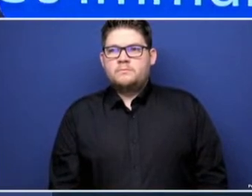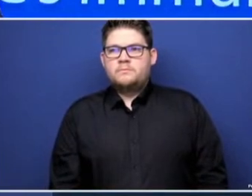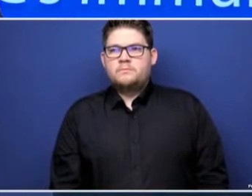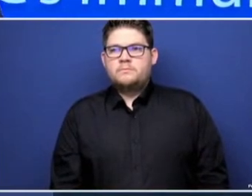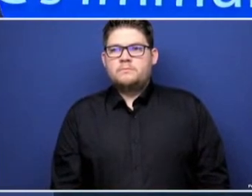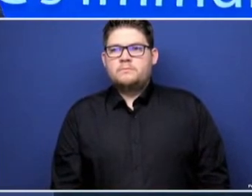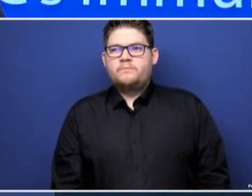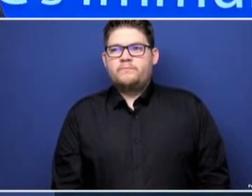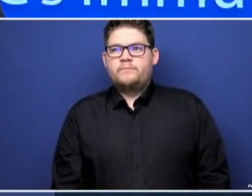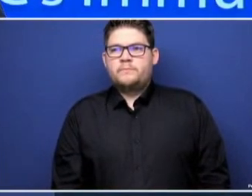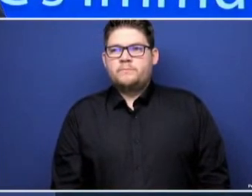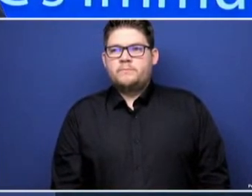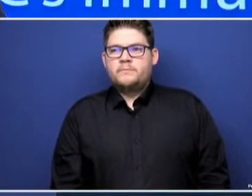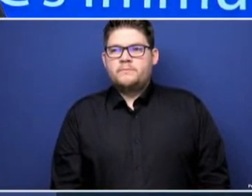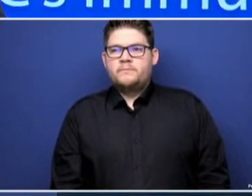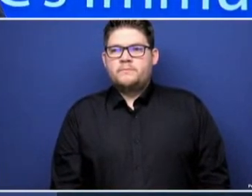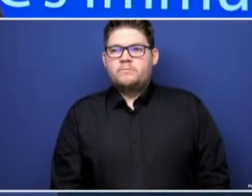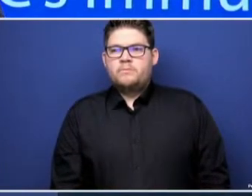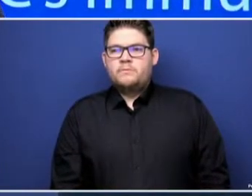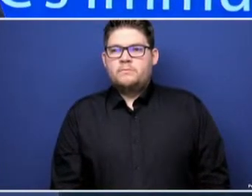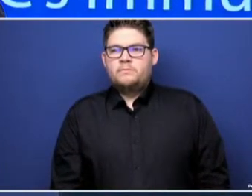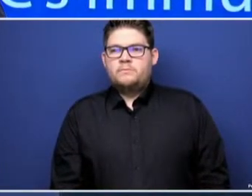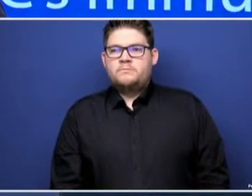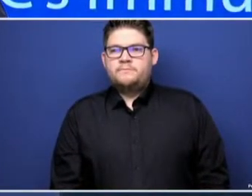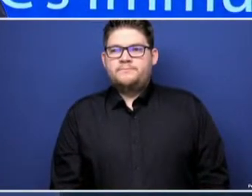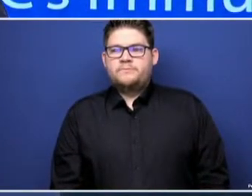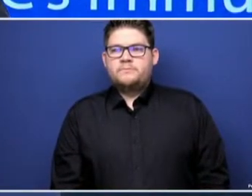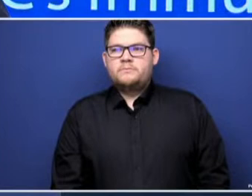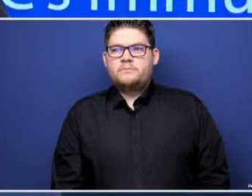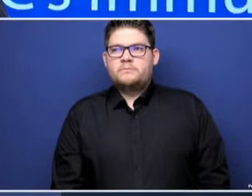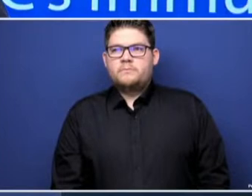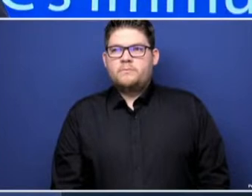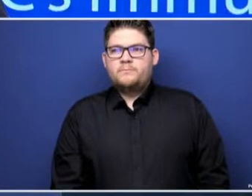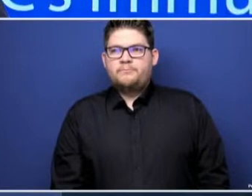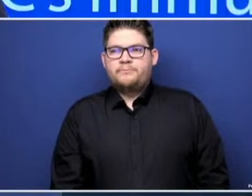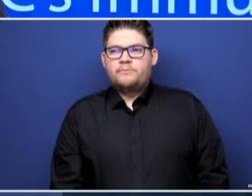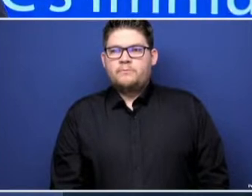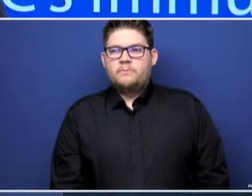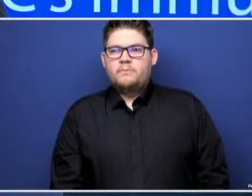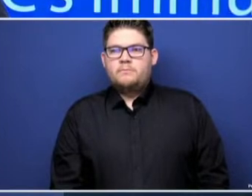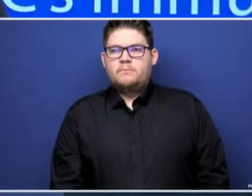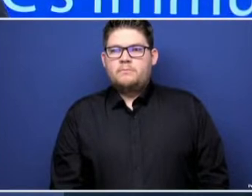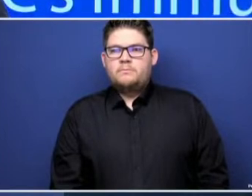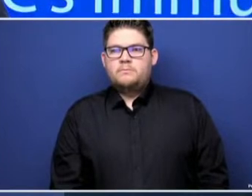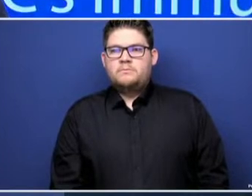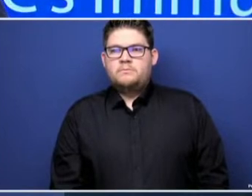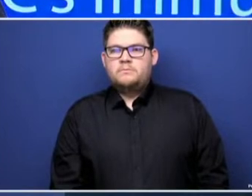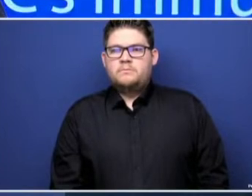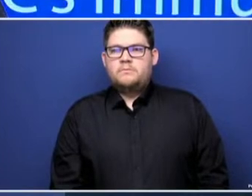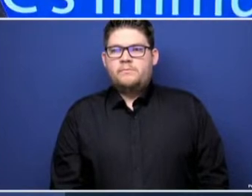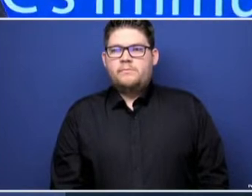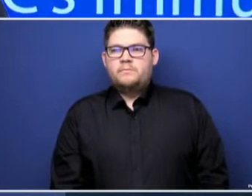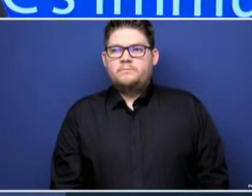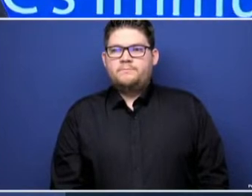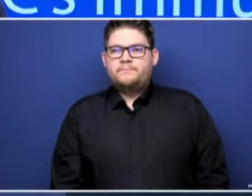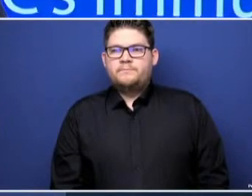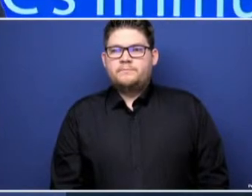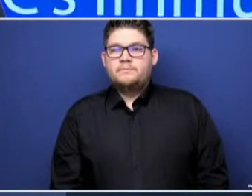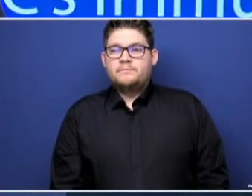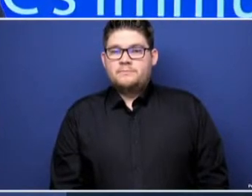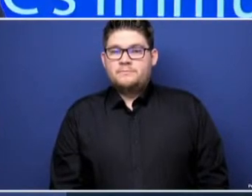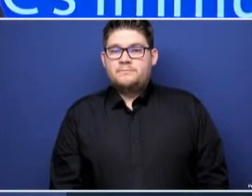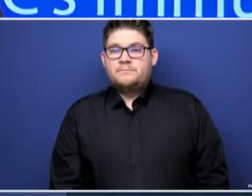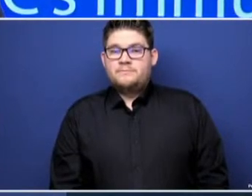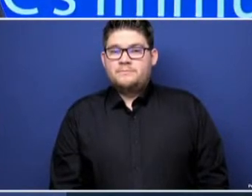we're getting more people vaccinated, we have a new supply of AstraZeneca that has been secured, and we're committing that to making sure